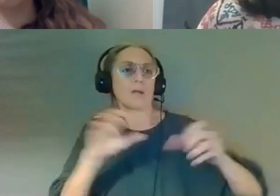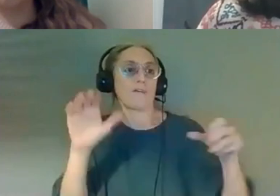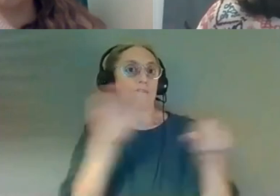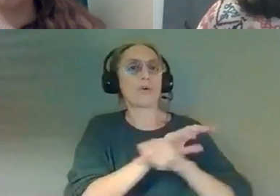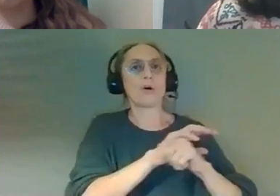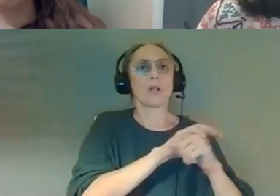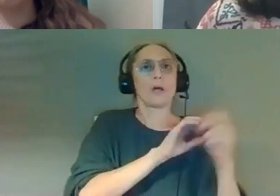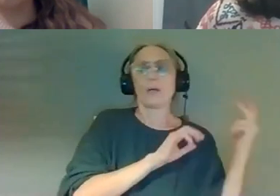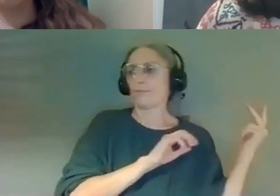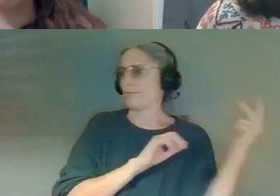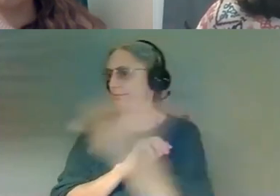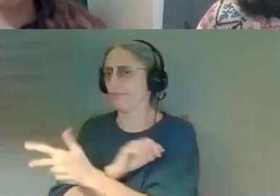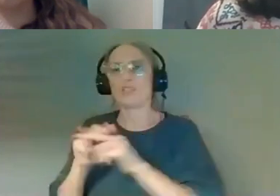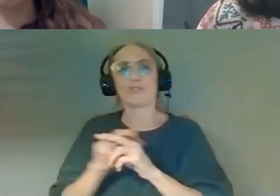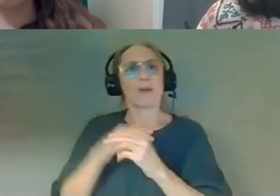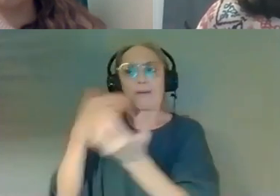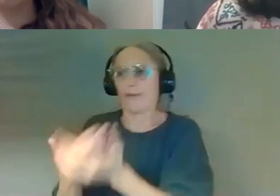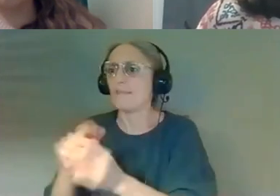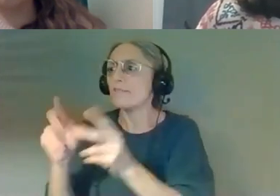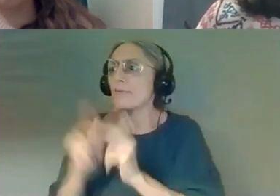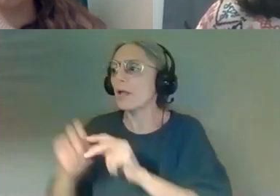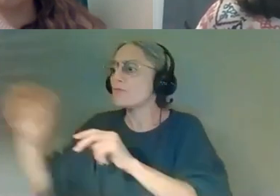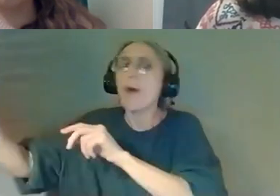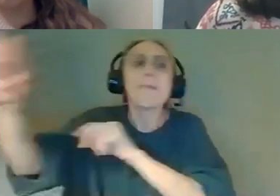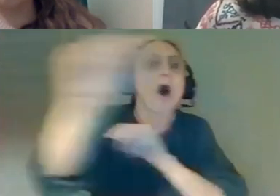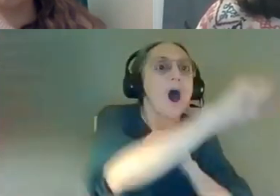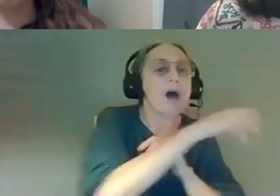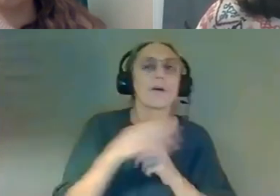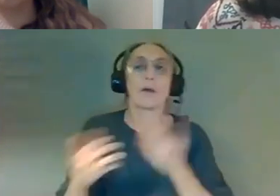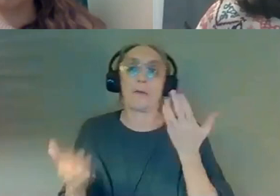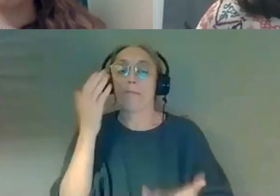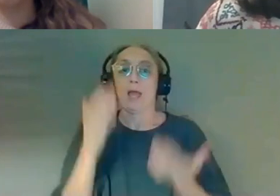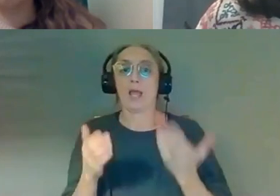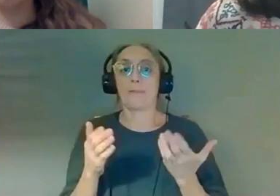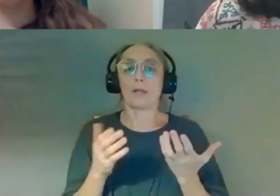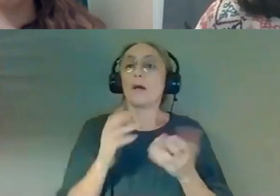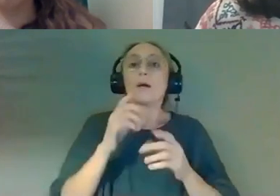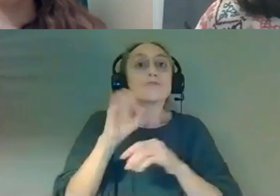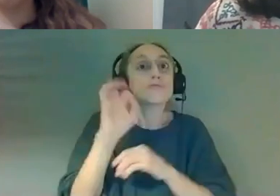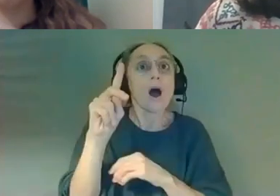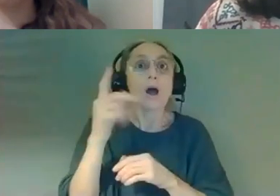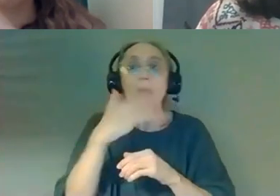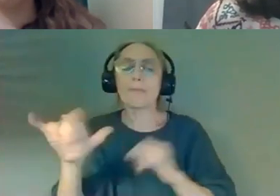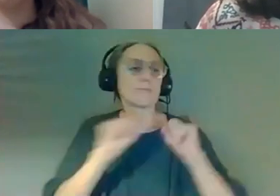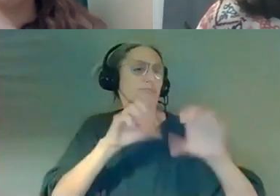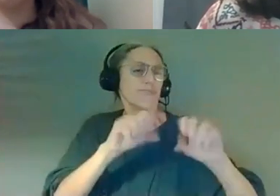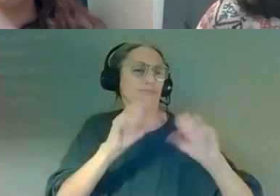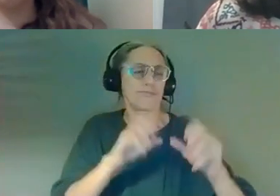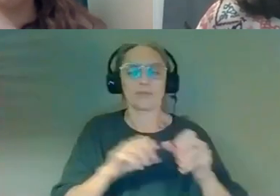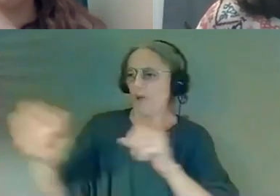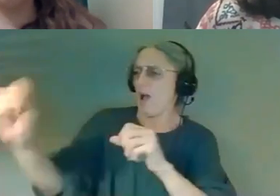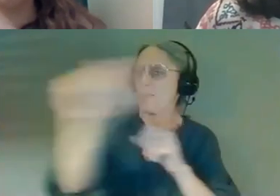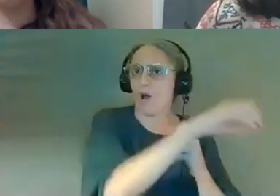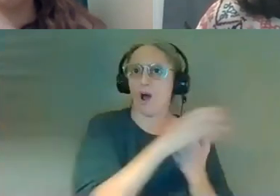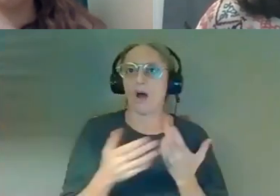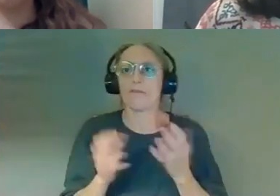take some of those buses that are, you know, off duty as they're driving back to the location and fill them. There's all types of ways we can be creative, but this food system